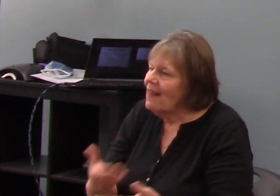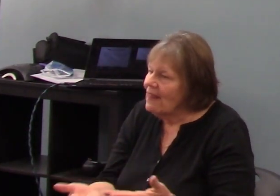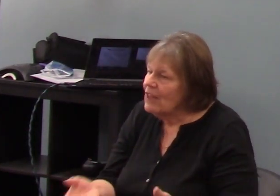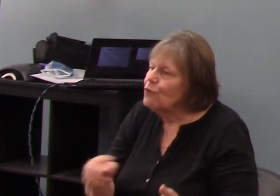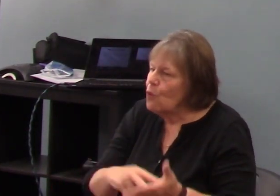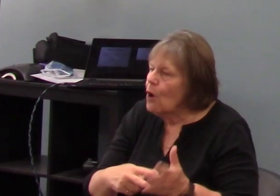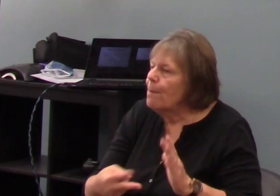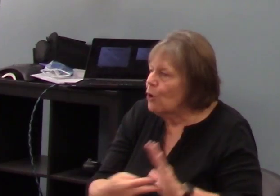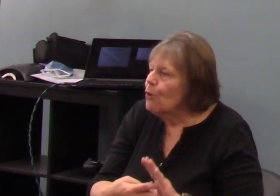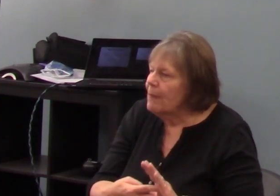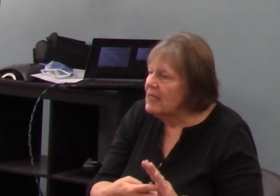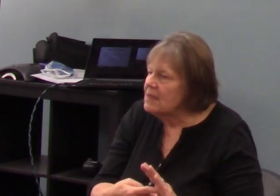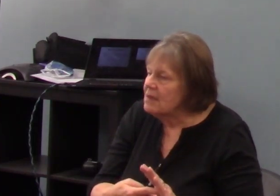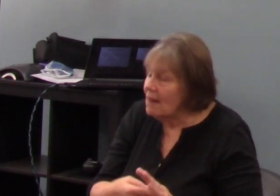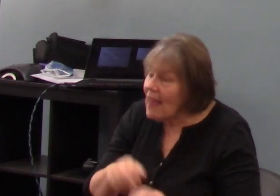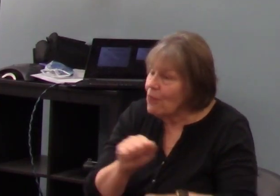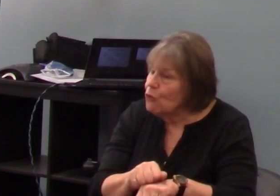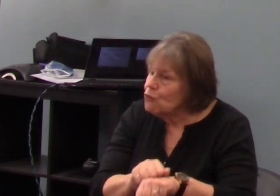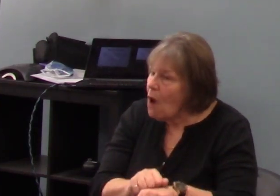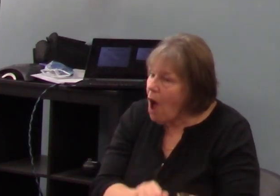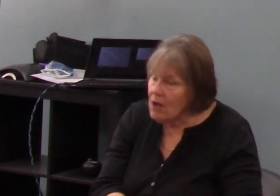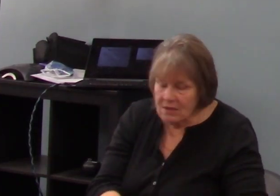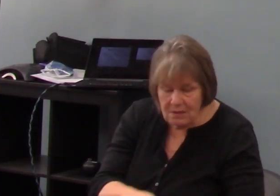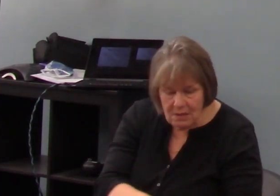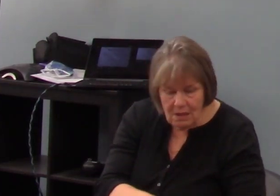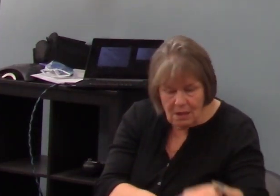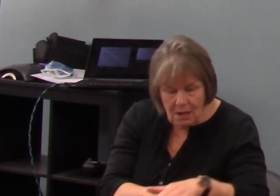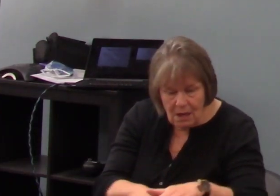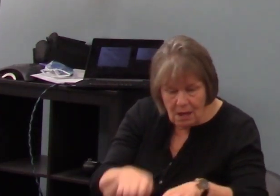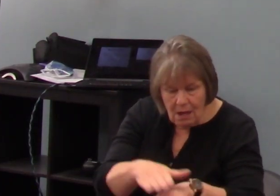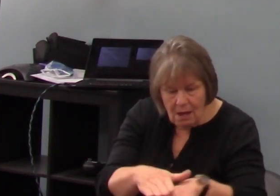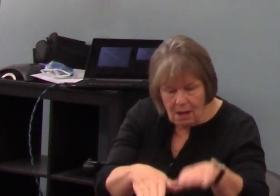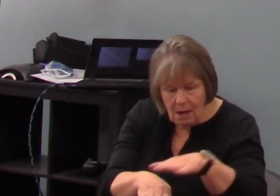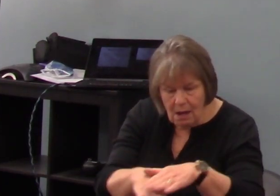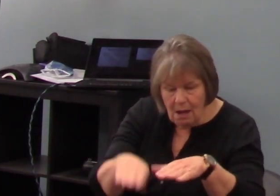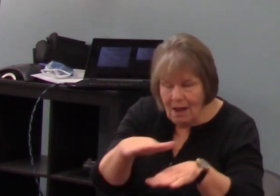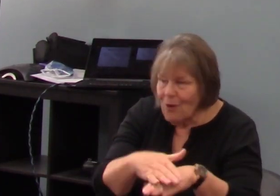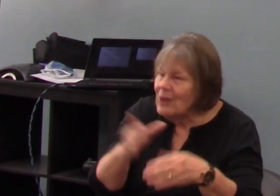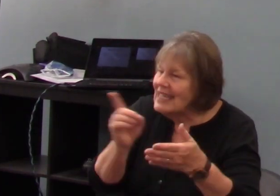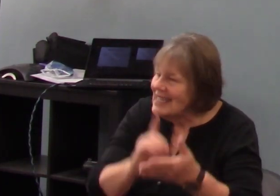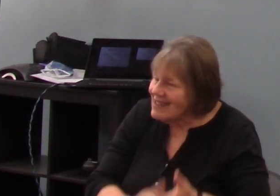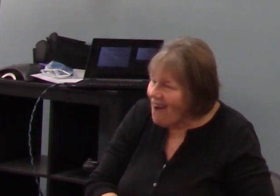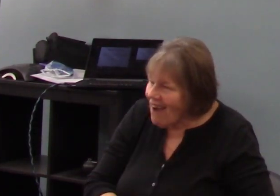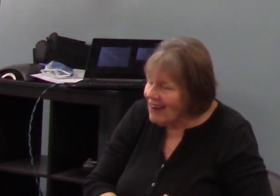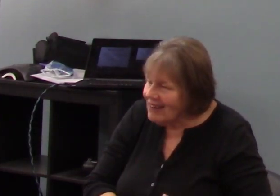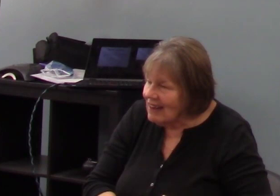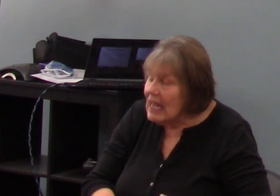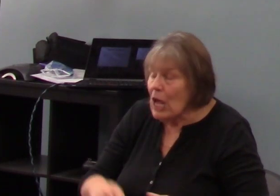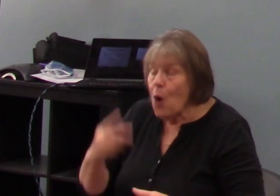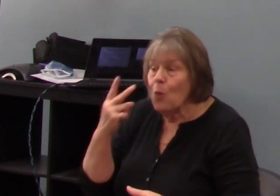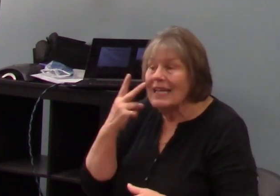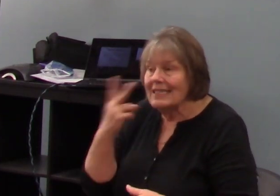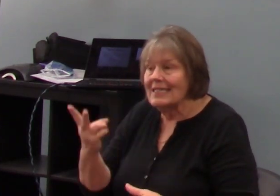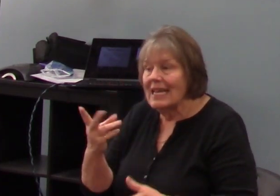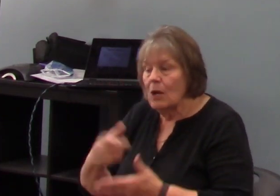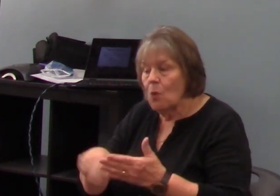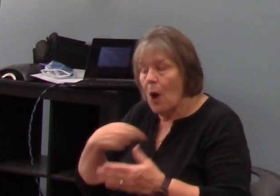We see that all the time. We understand how that works because we see it, what we build, for a